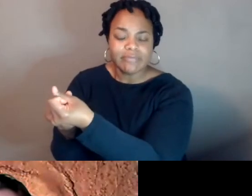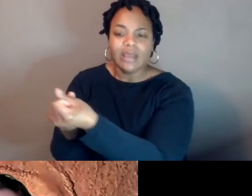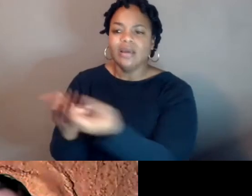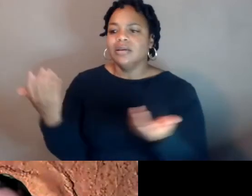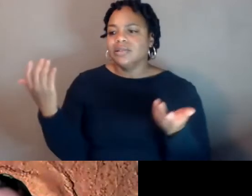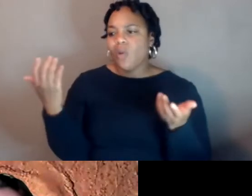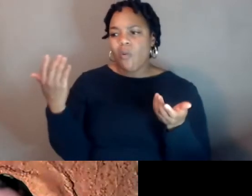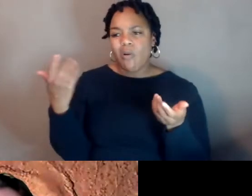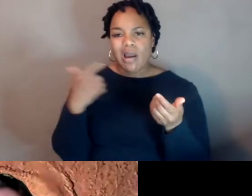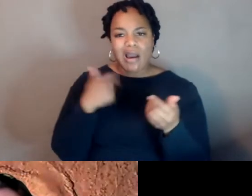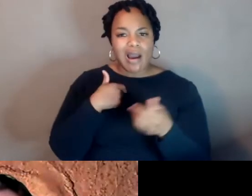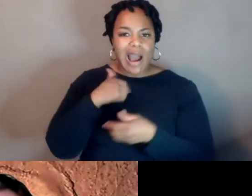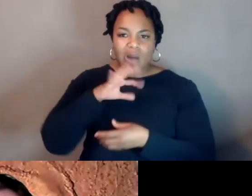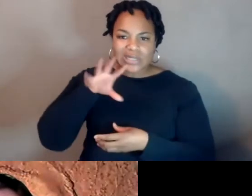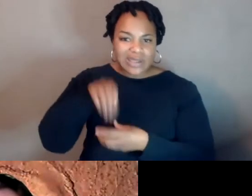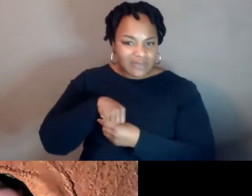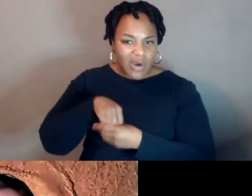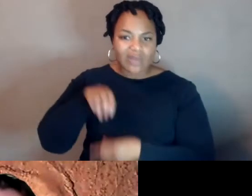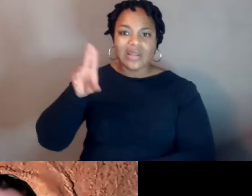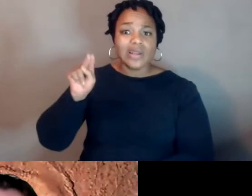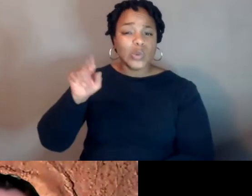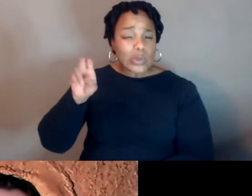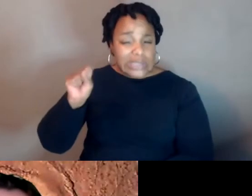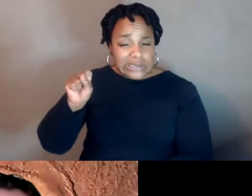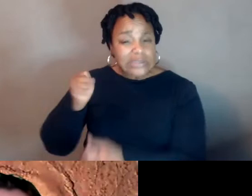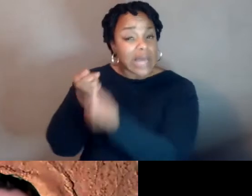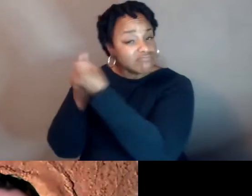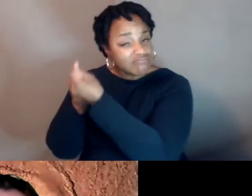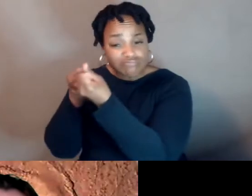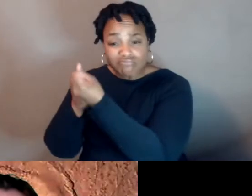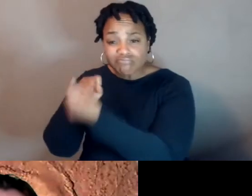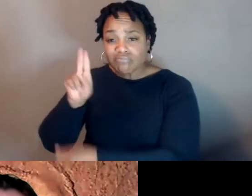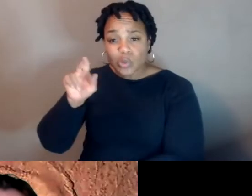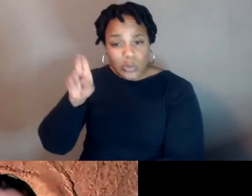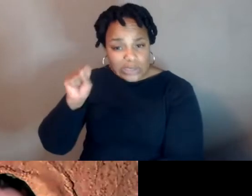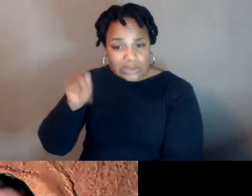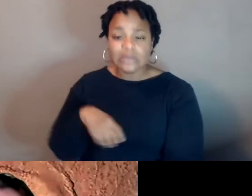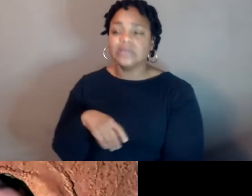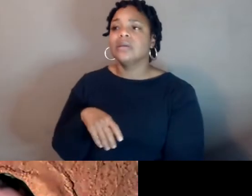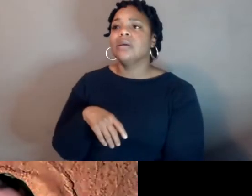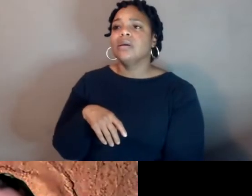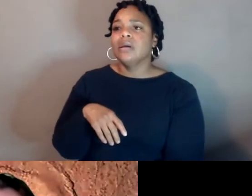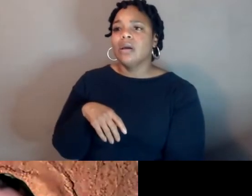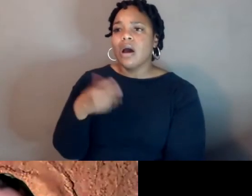unions. I was a strong supporter of unions,